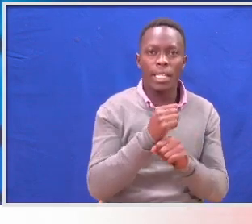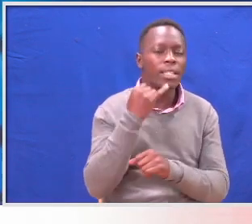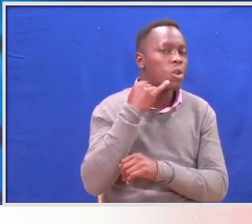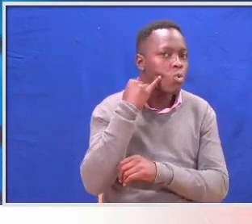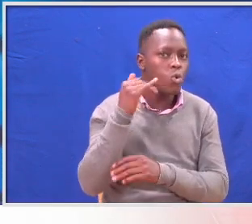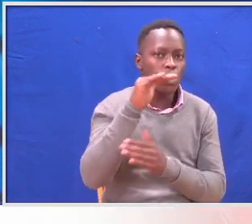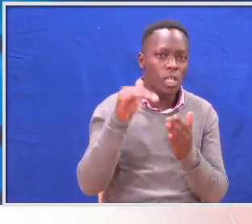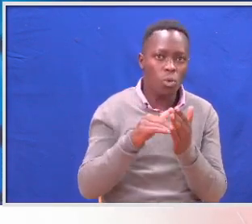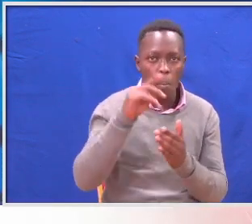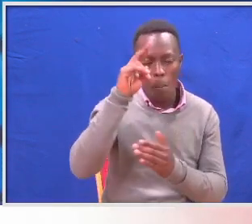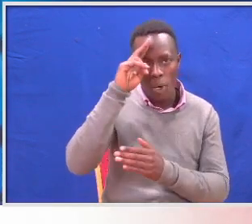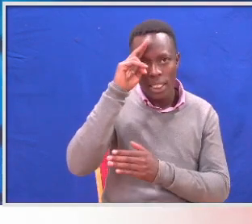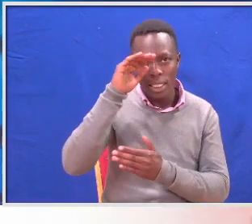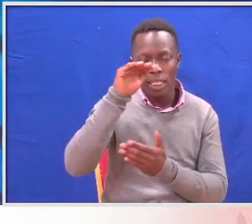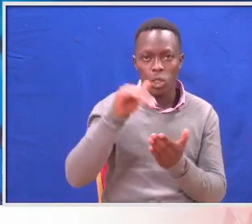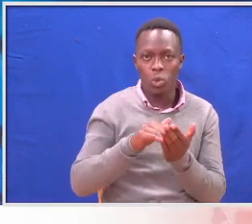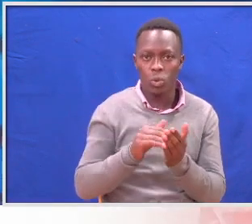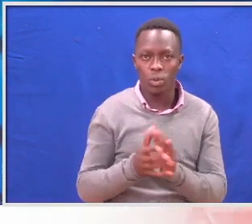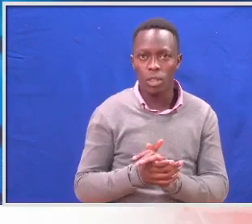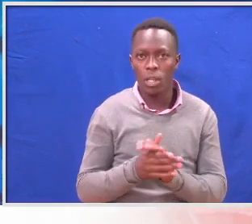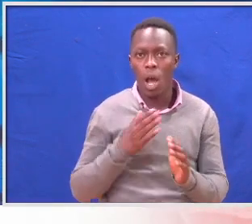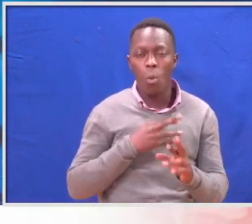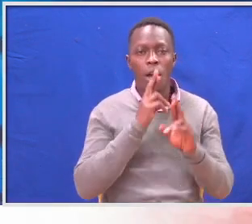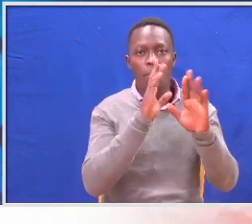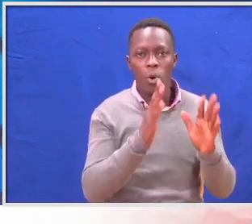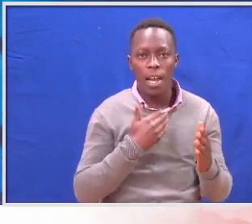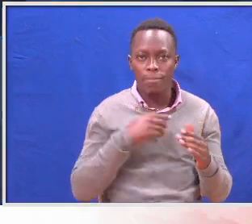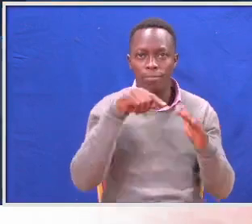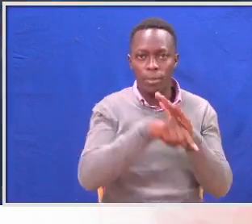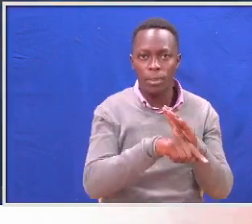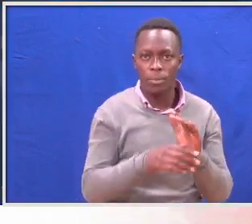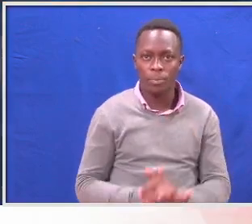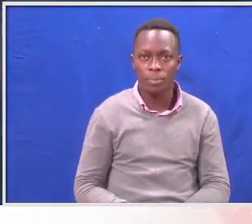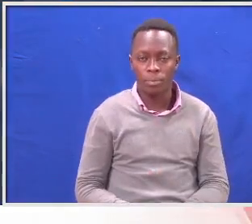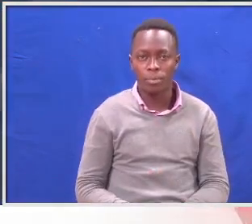under the crime unit. Our senior reporter Sharon Baranga has the details.